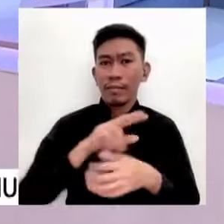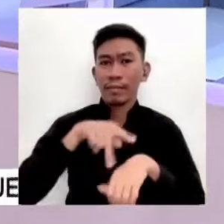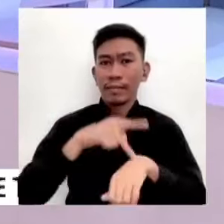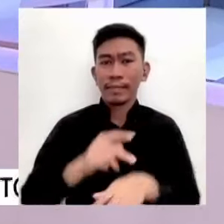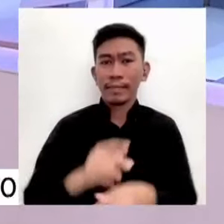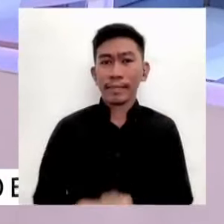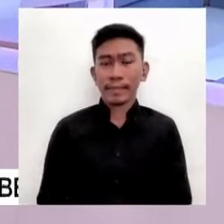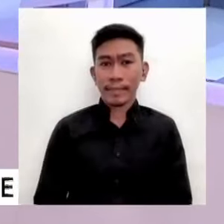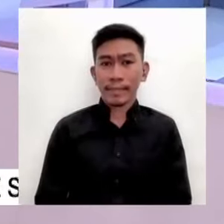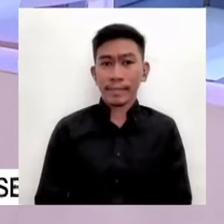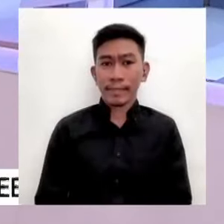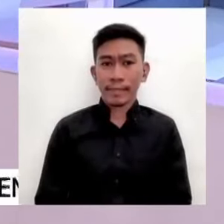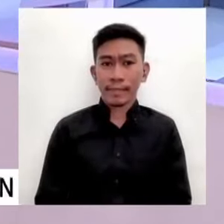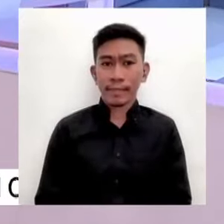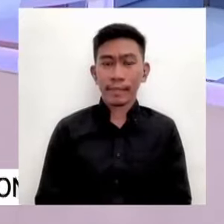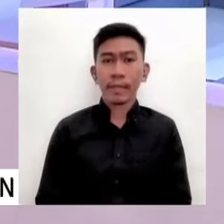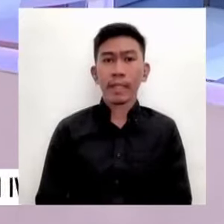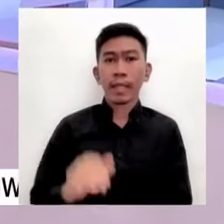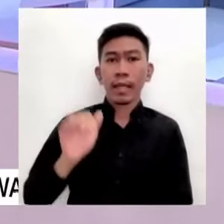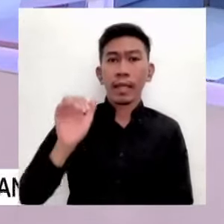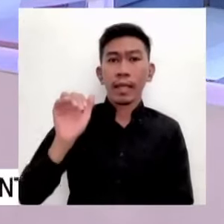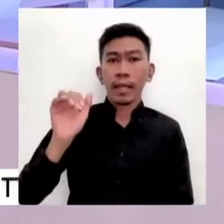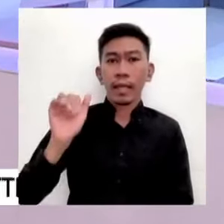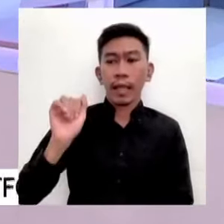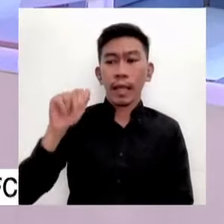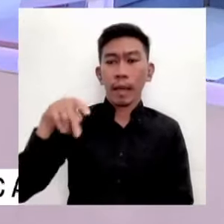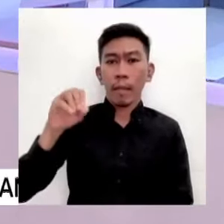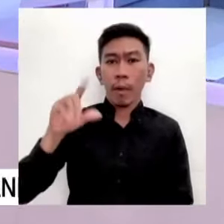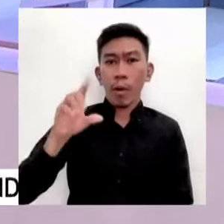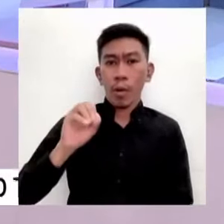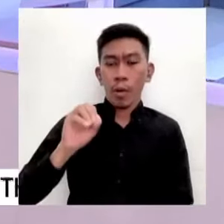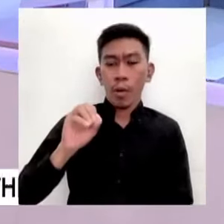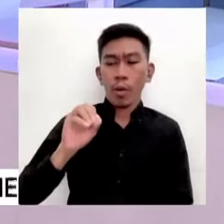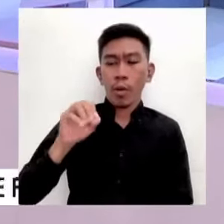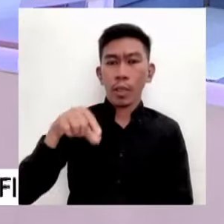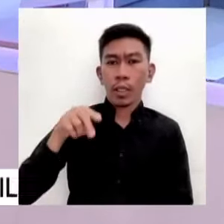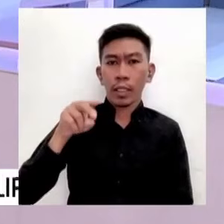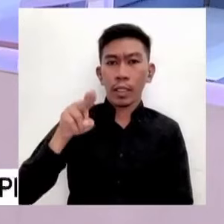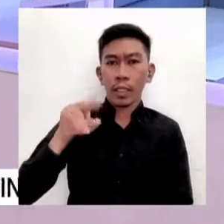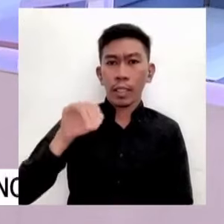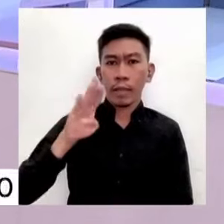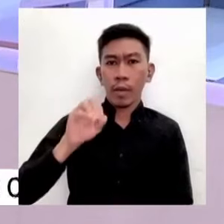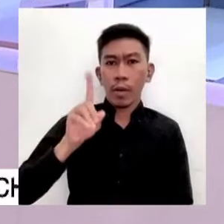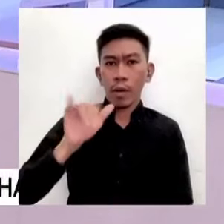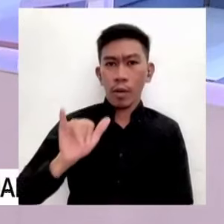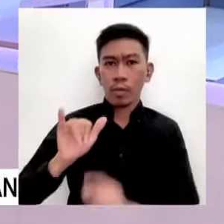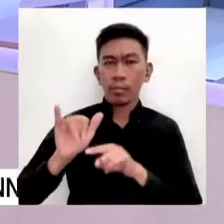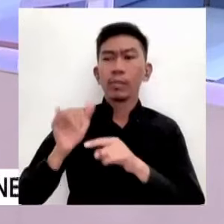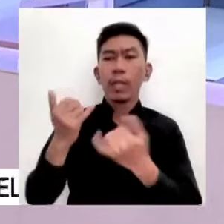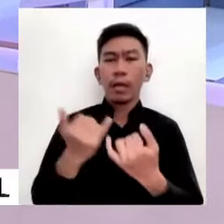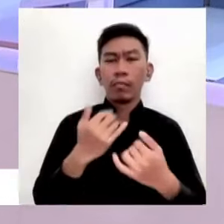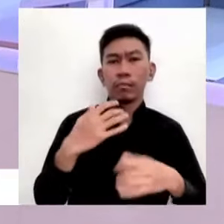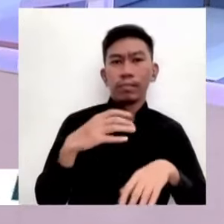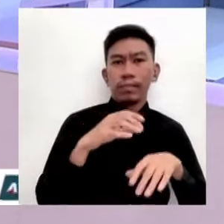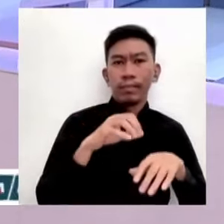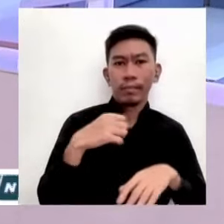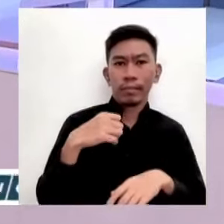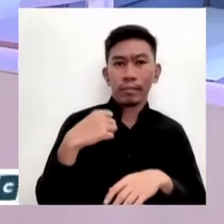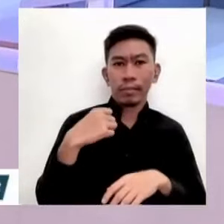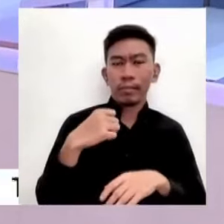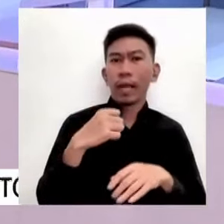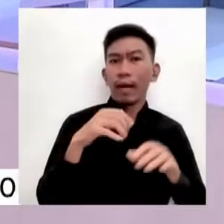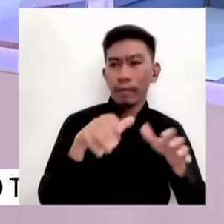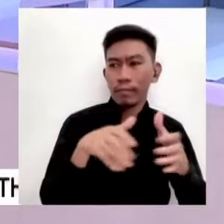Embattled televangelist Apollo Kibuloy subpoenaed by a congressional panel for snubbing hearings into the franchise of his media arm